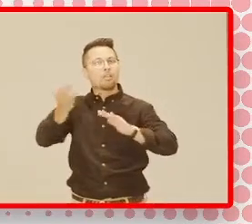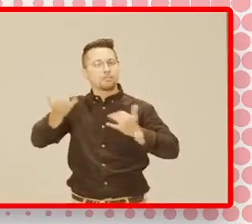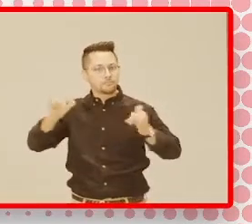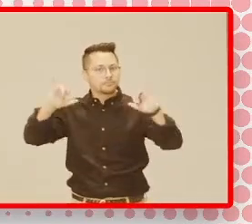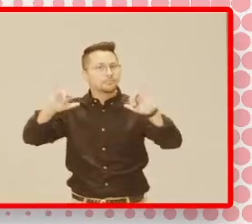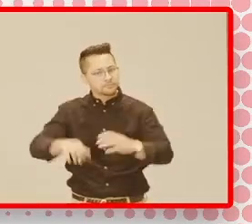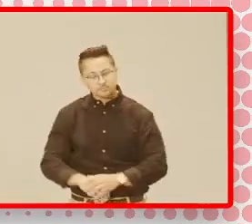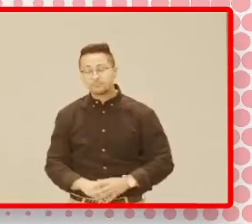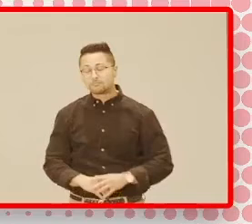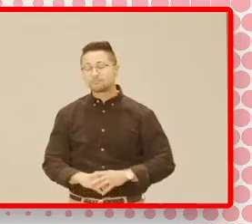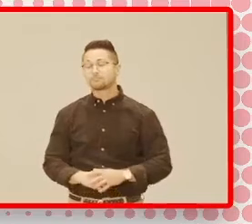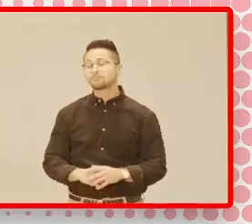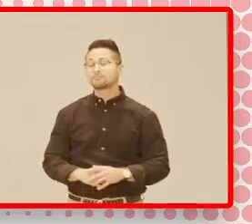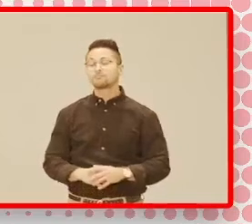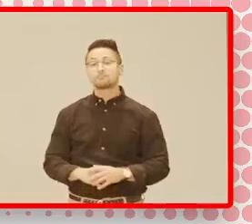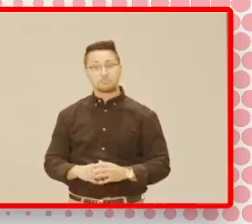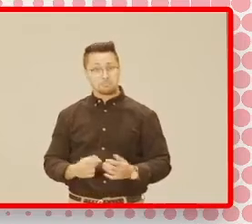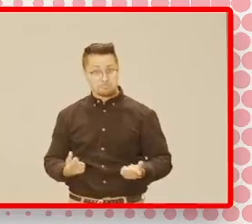And